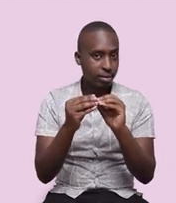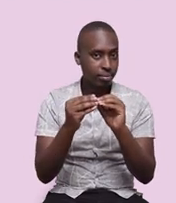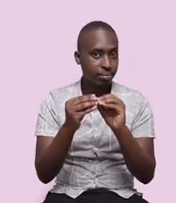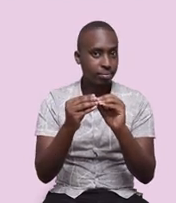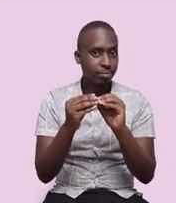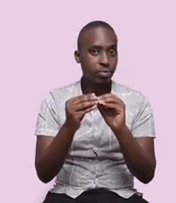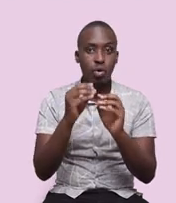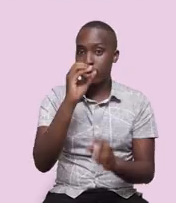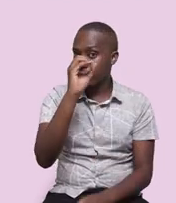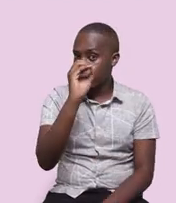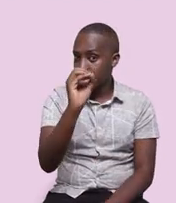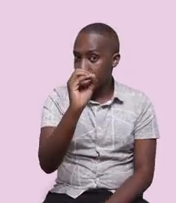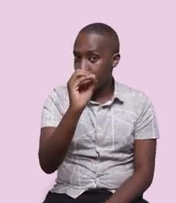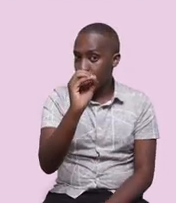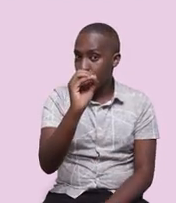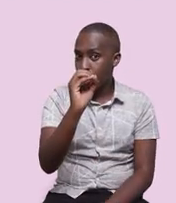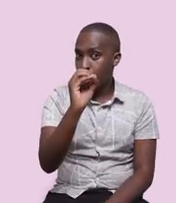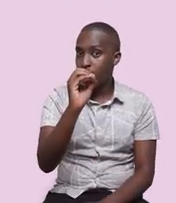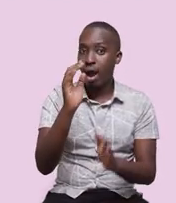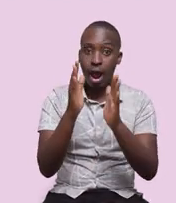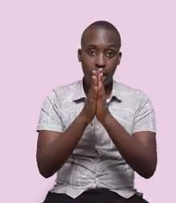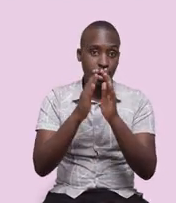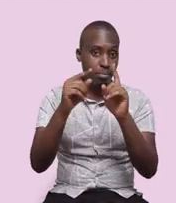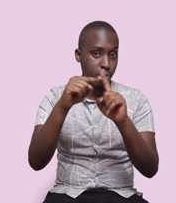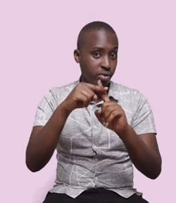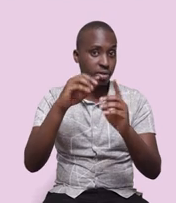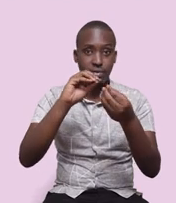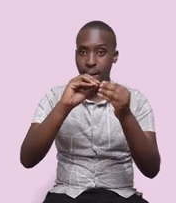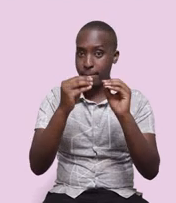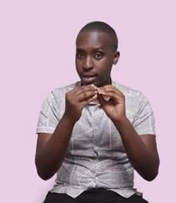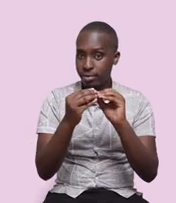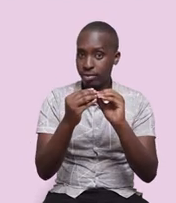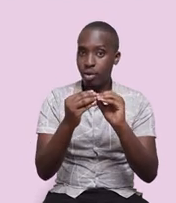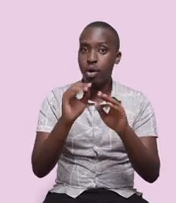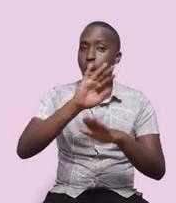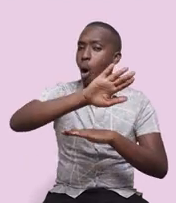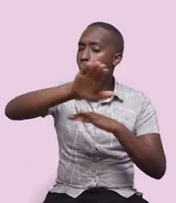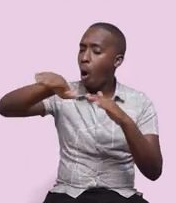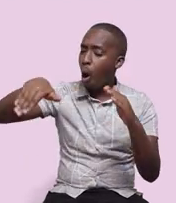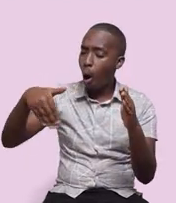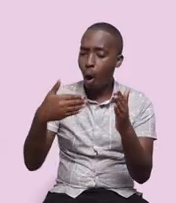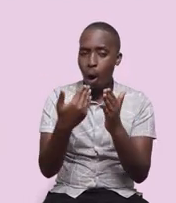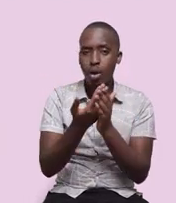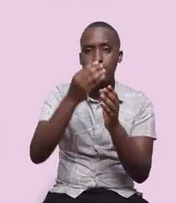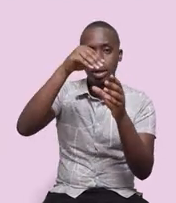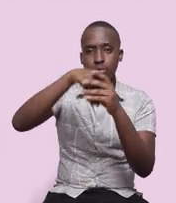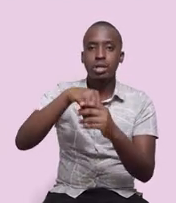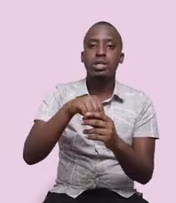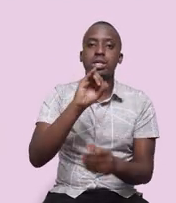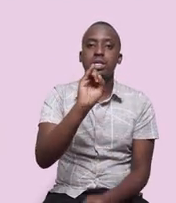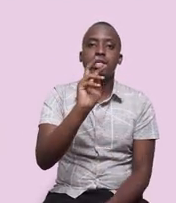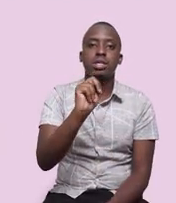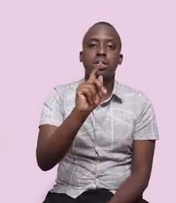0, and positive numbers, All are